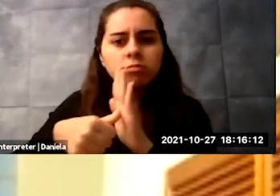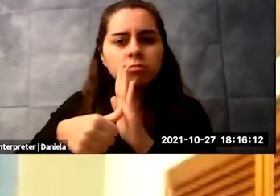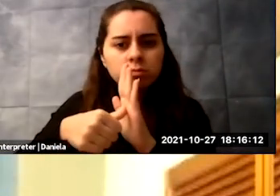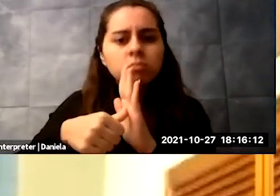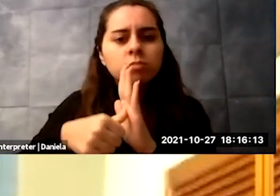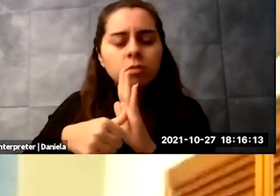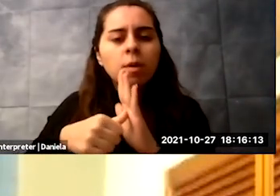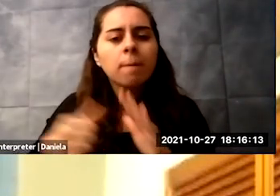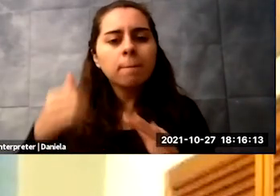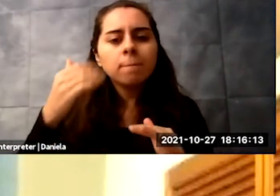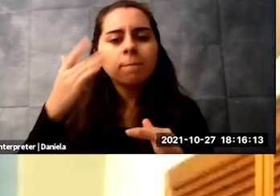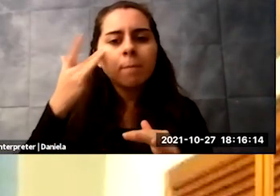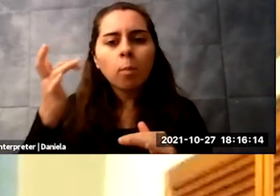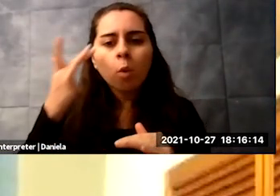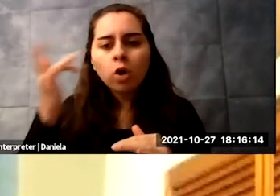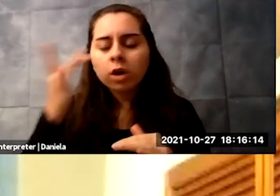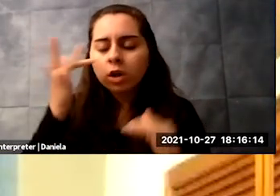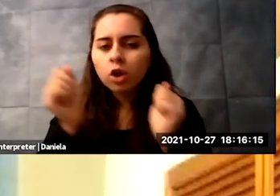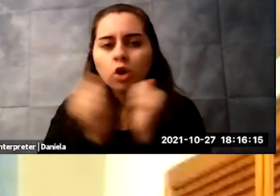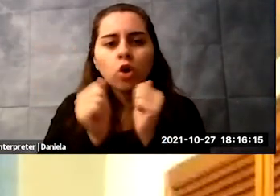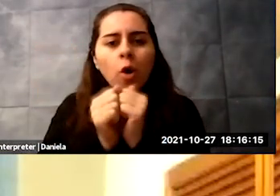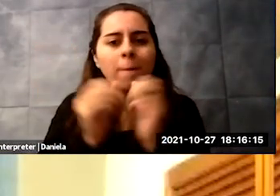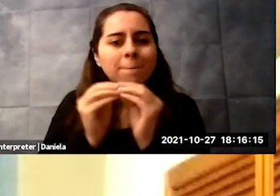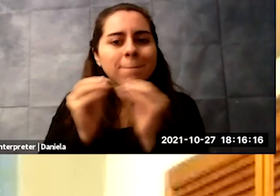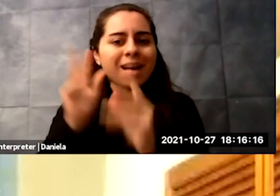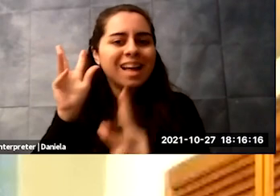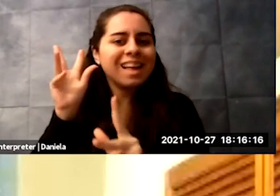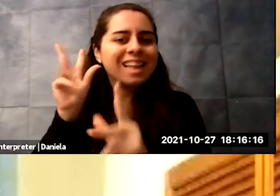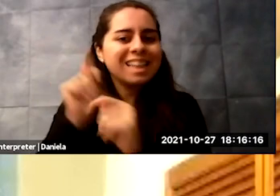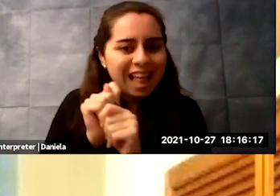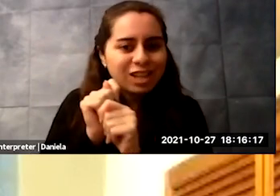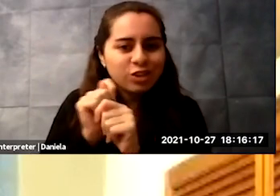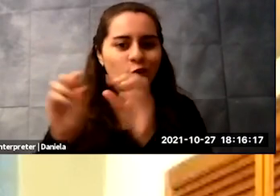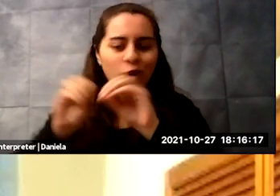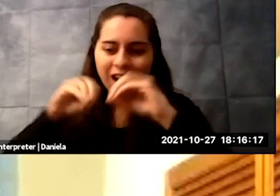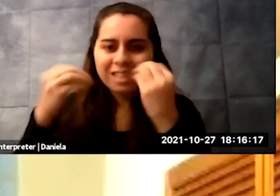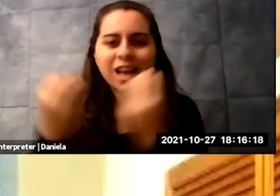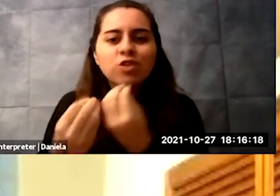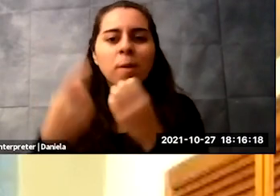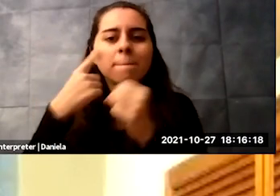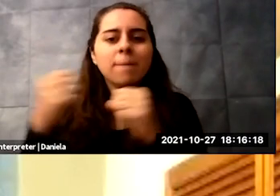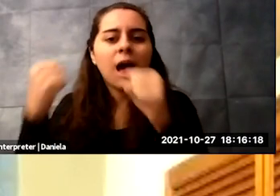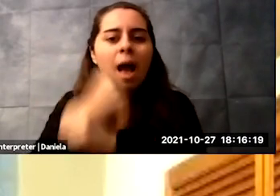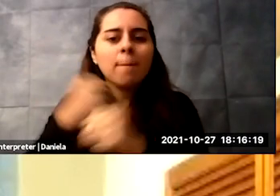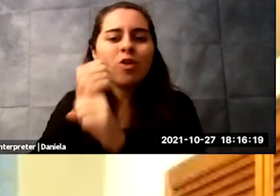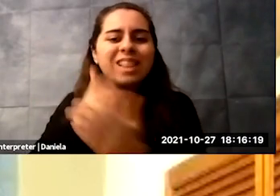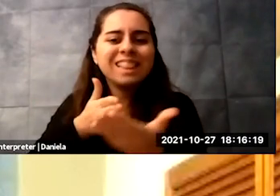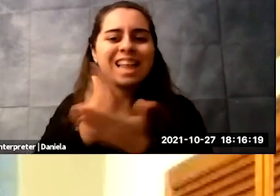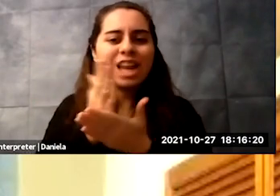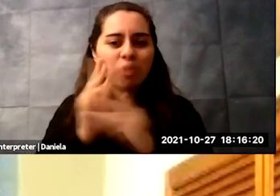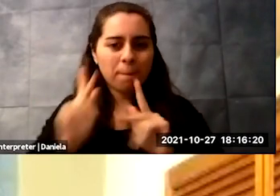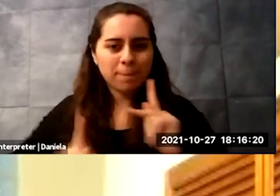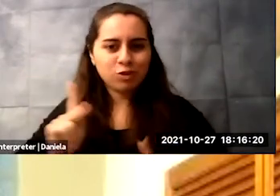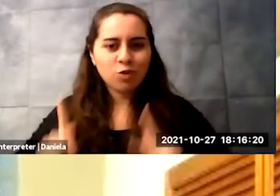more structured and traditional civil rights organizations a sense that